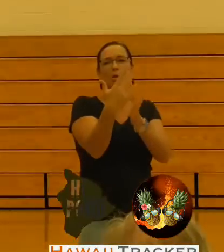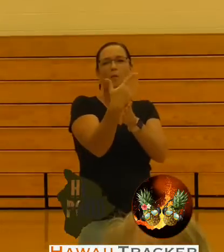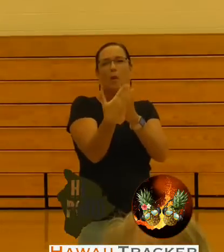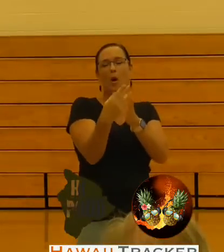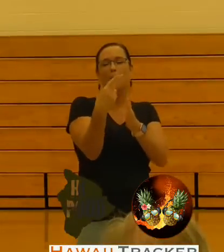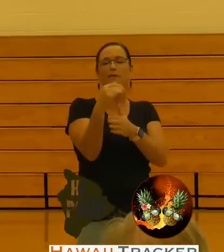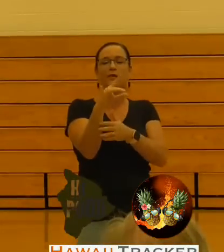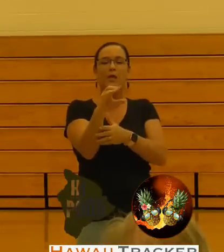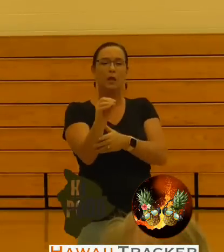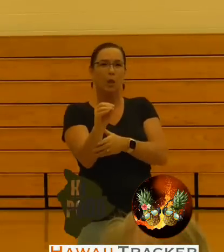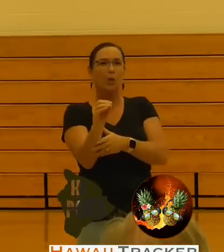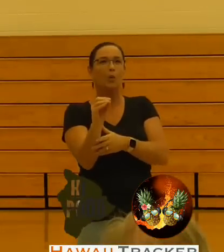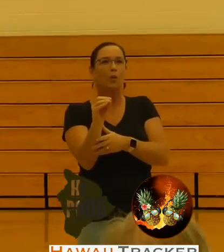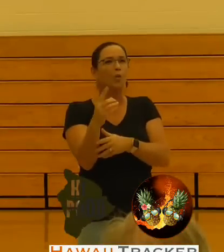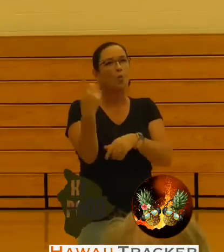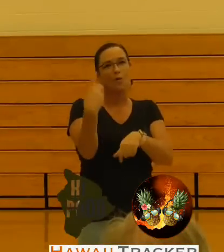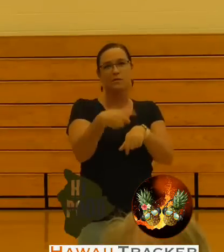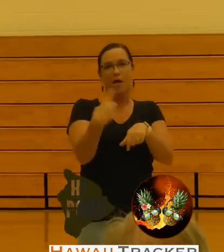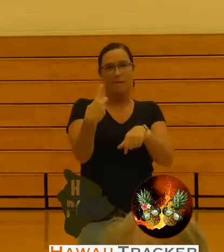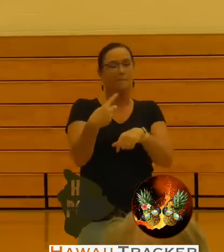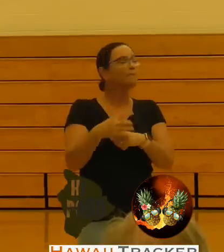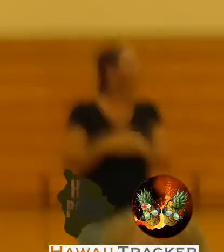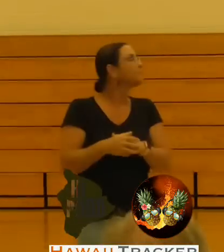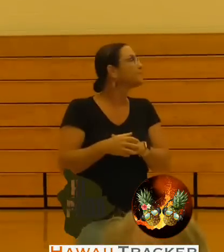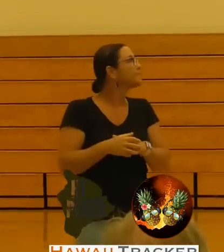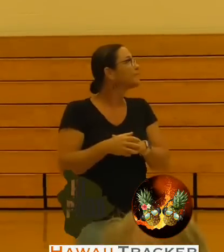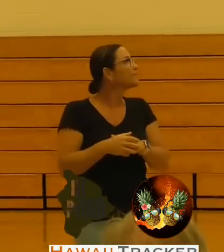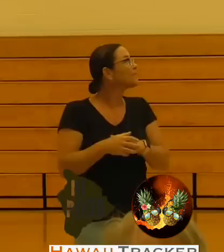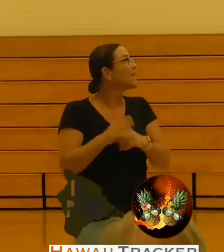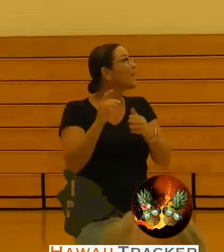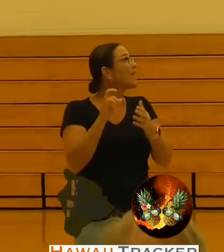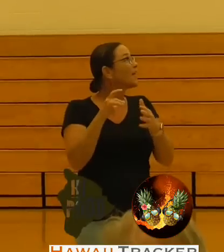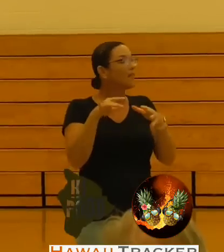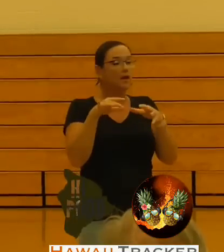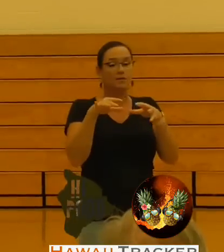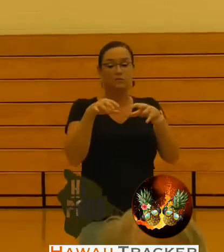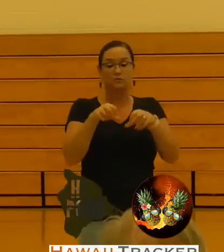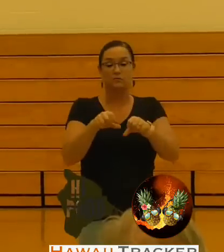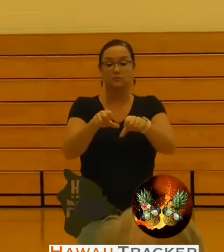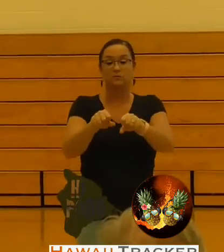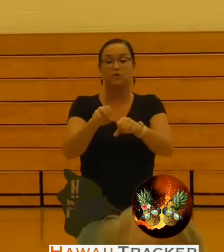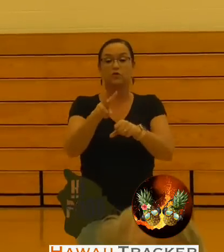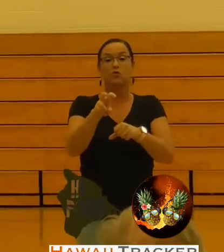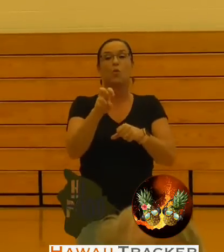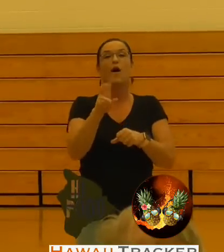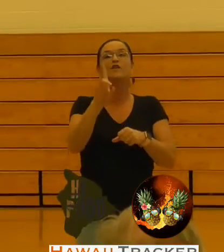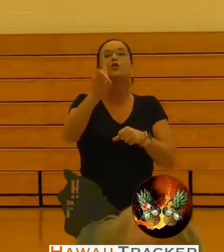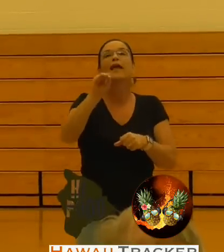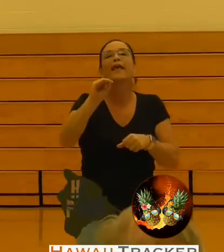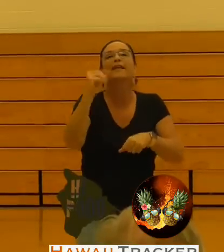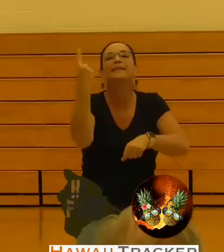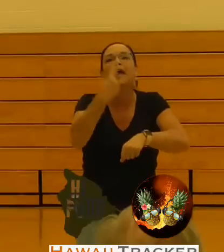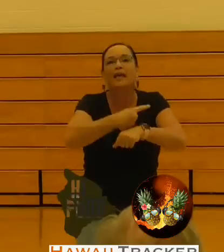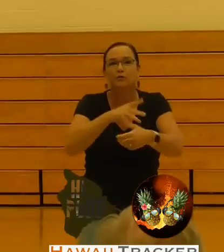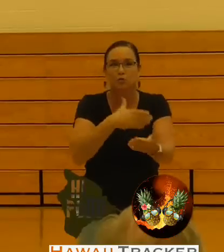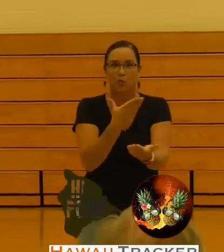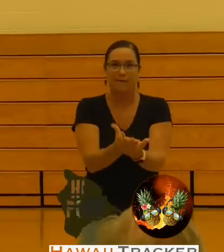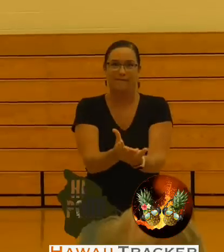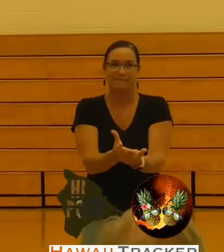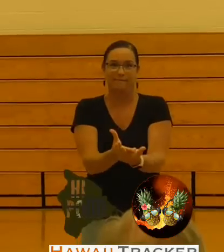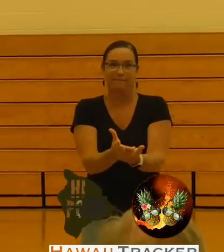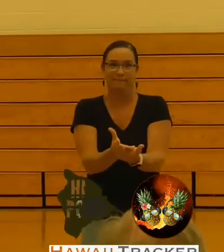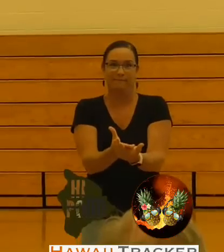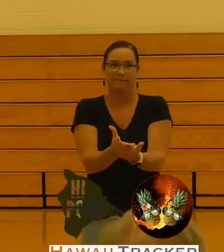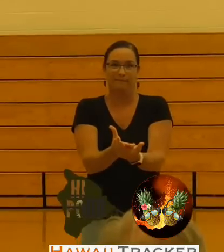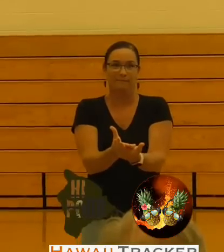what we know now as Hilo. That lava flow took over 280 days to get there.